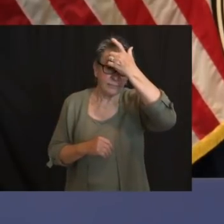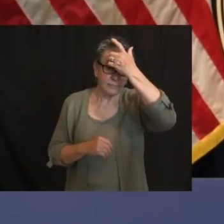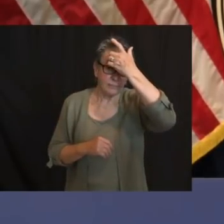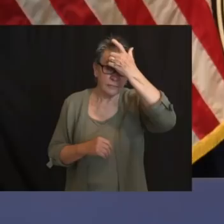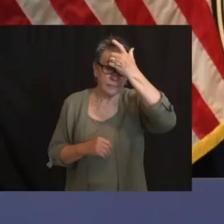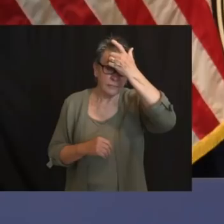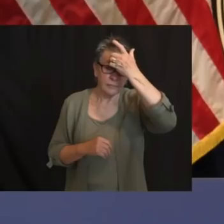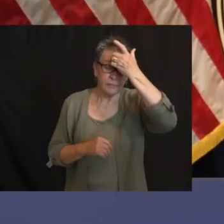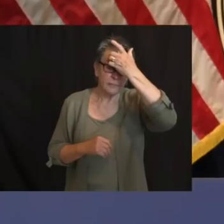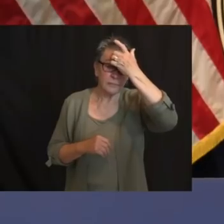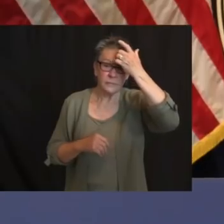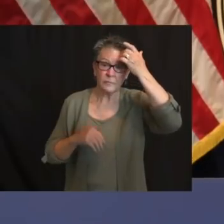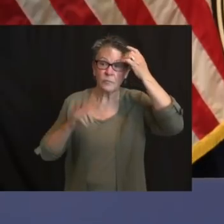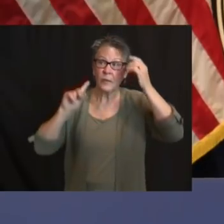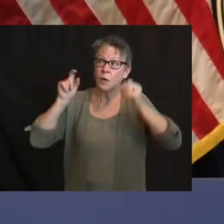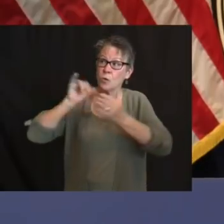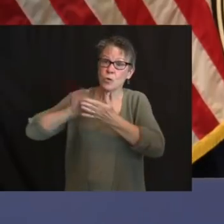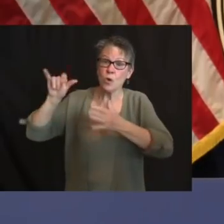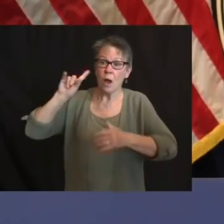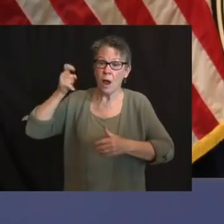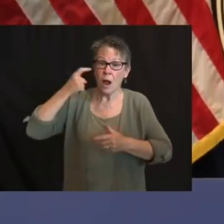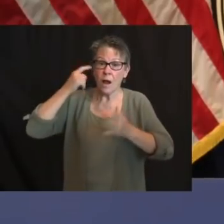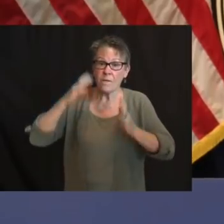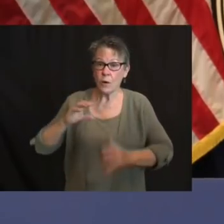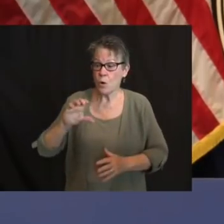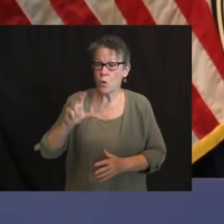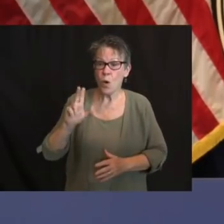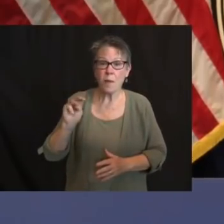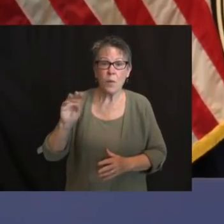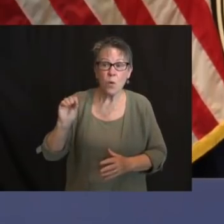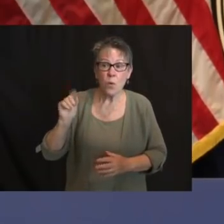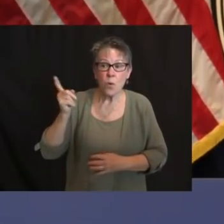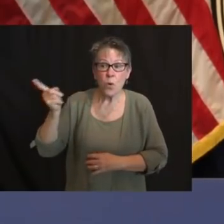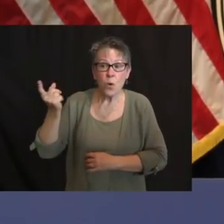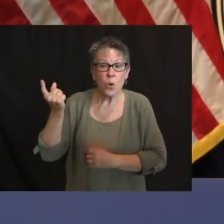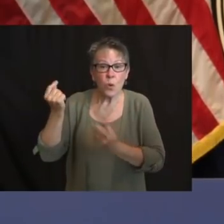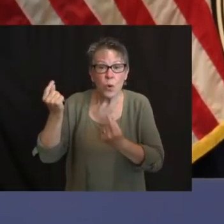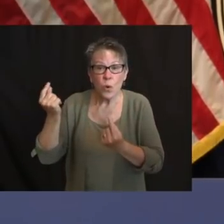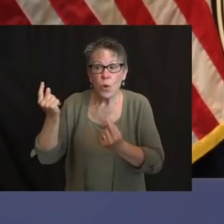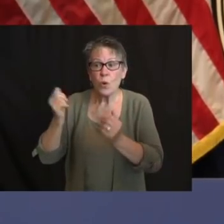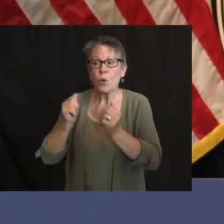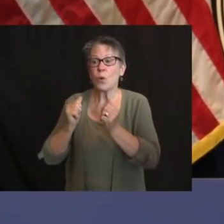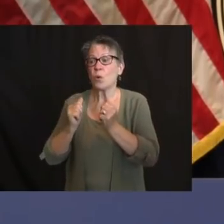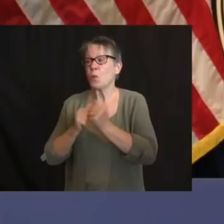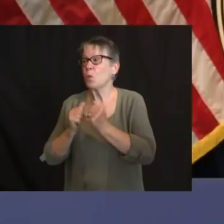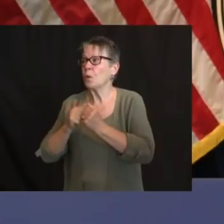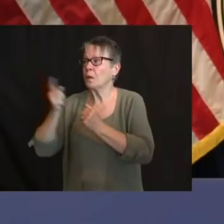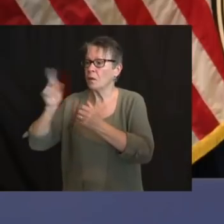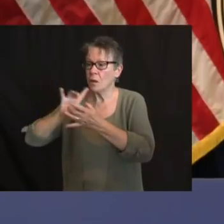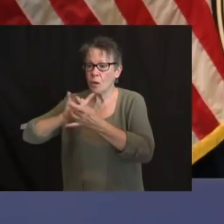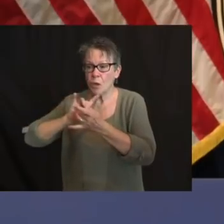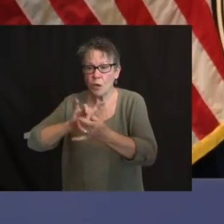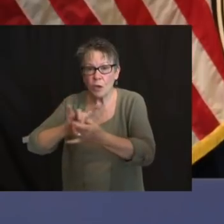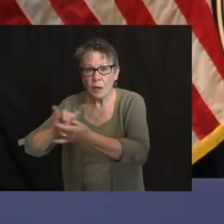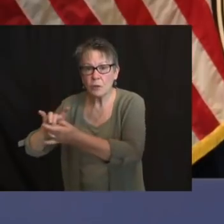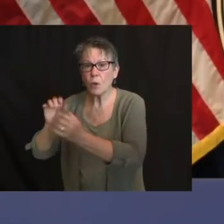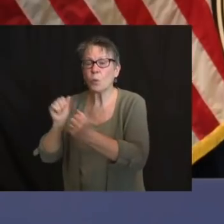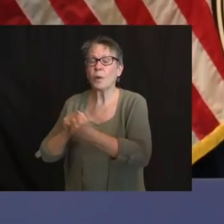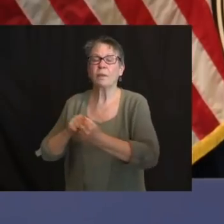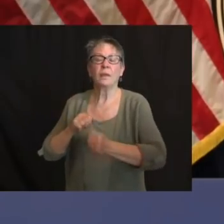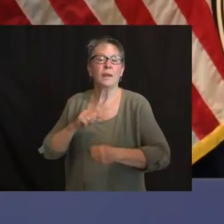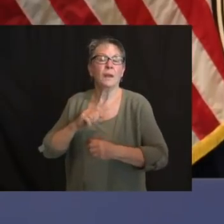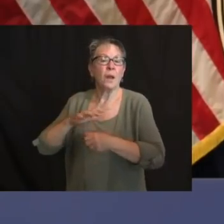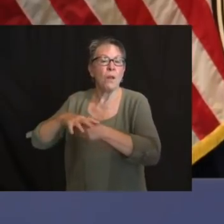think as we reimagine what law enforcement looks like and the relationship between law enforcement and the communities and trying to get to a place that we've never